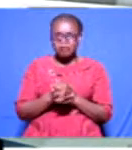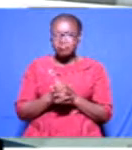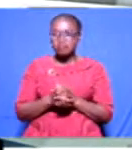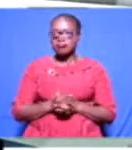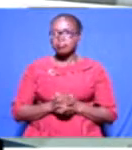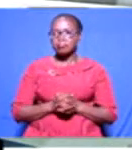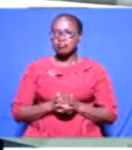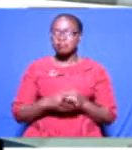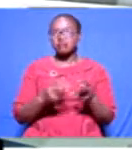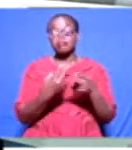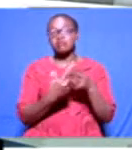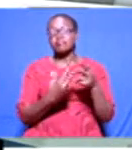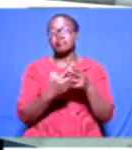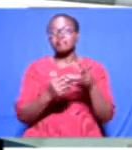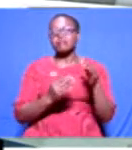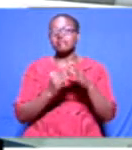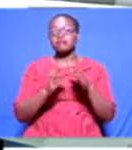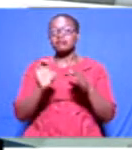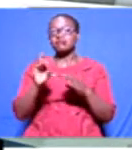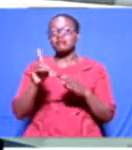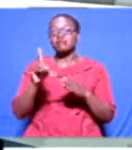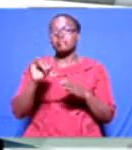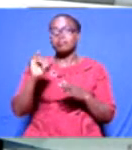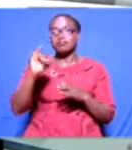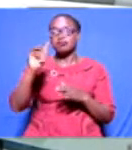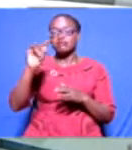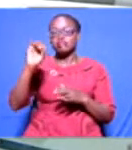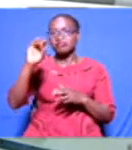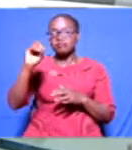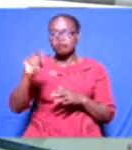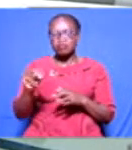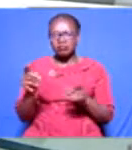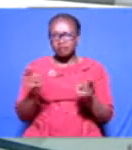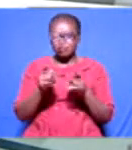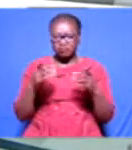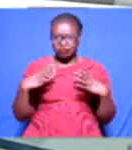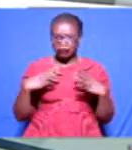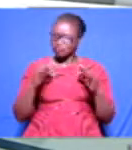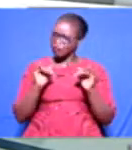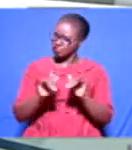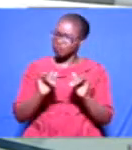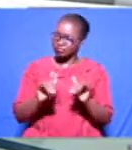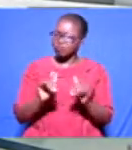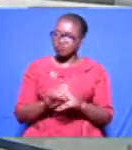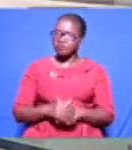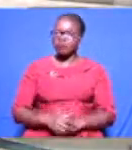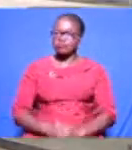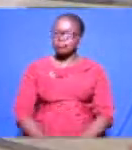purity_Tom Boyer24#. Is Prime Edition. All right, and we are taking a short break at this point. We'll be right back. Don't go away.